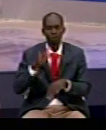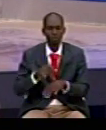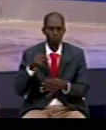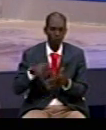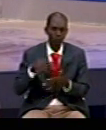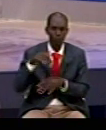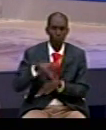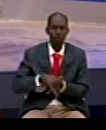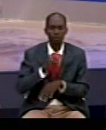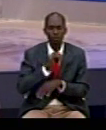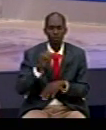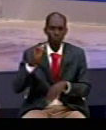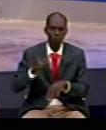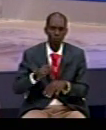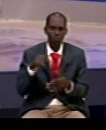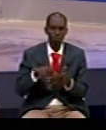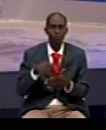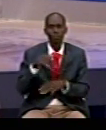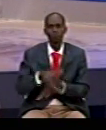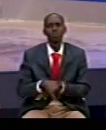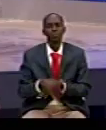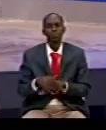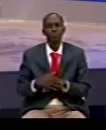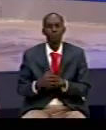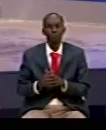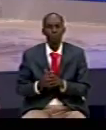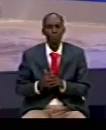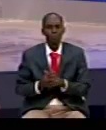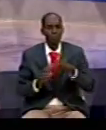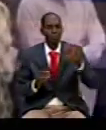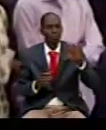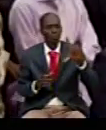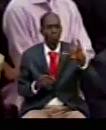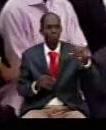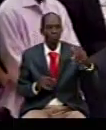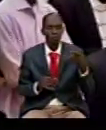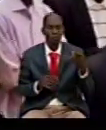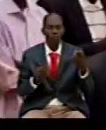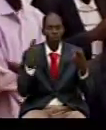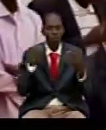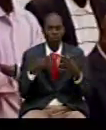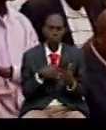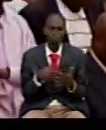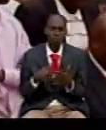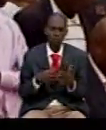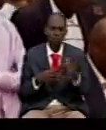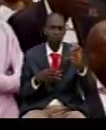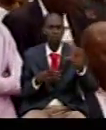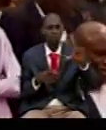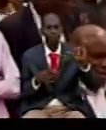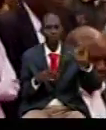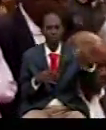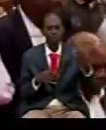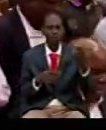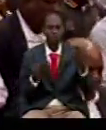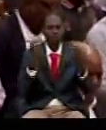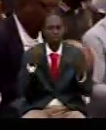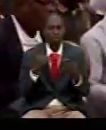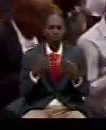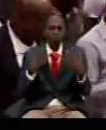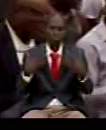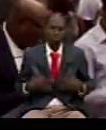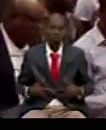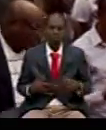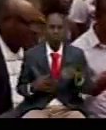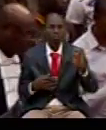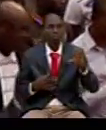A touch tonight. Elijah was weak. Elijah was discouraged.